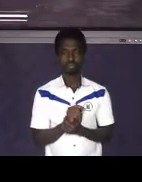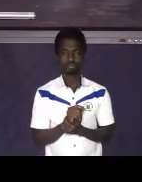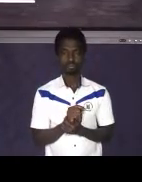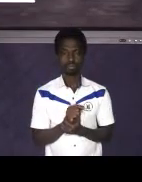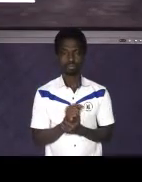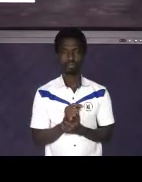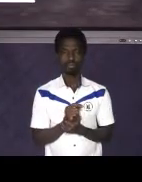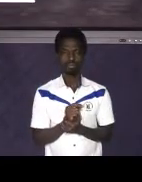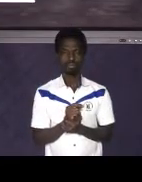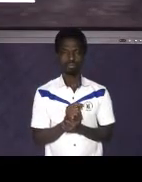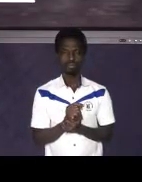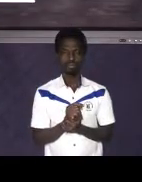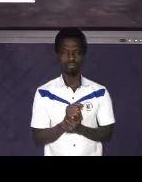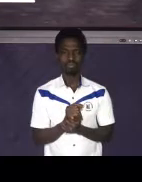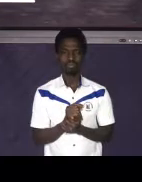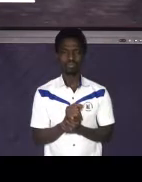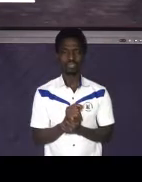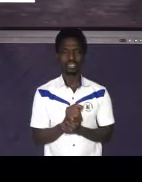your assignment.